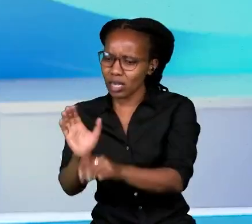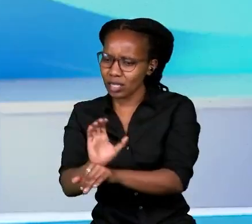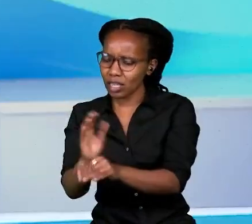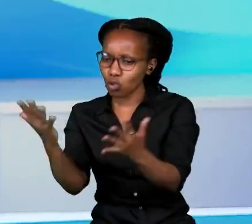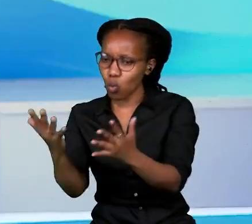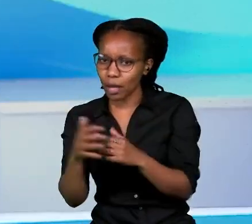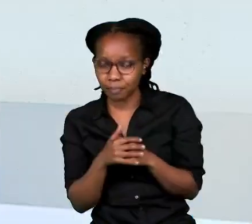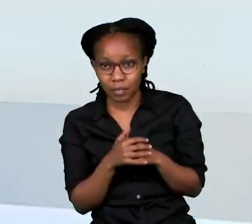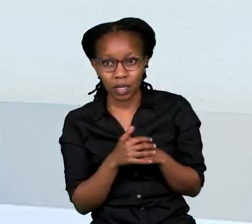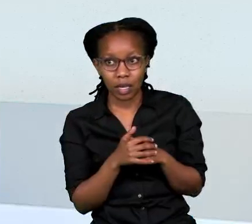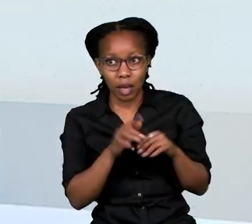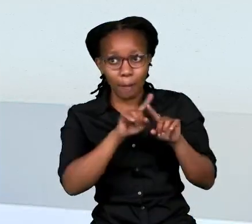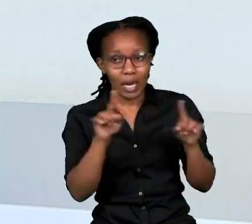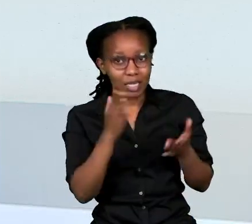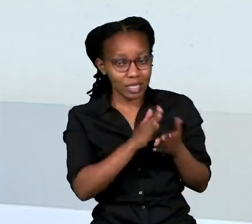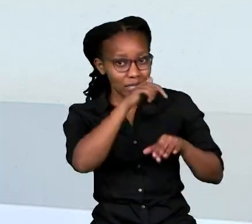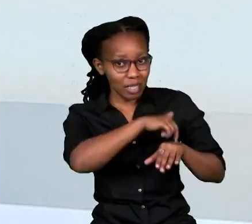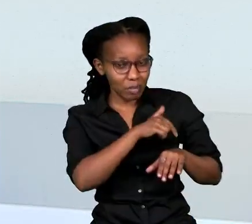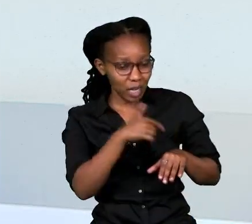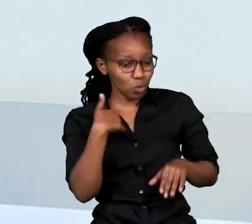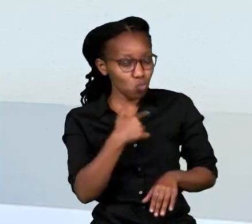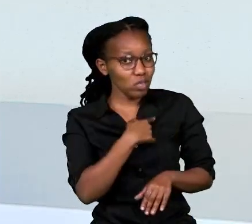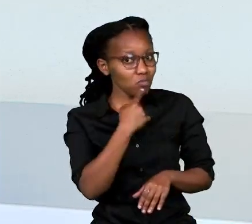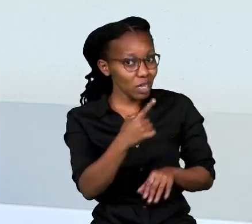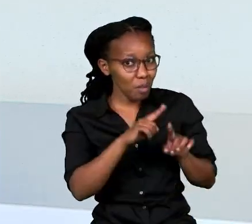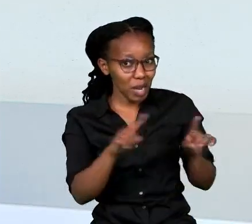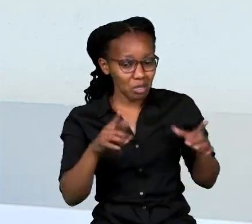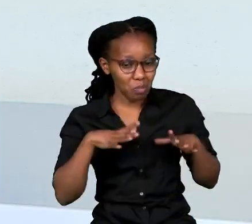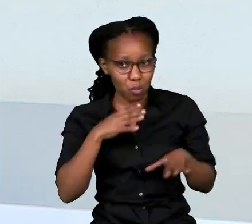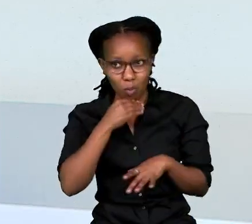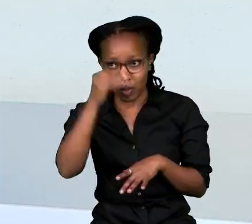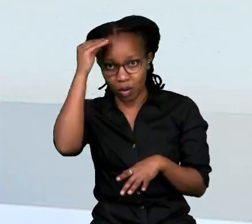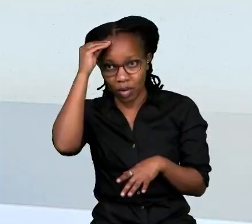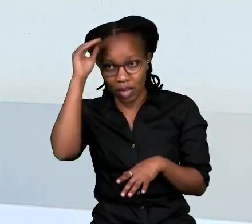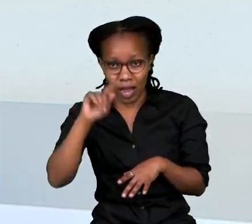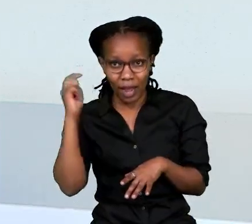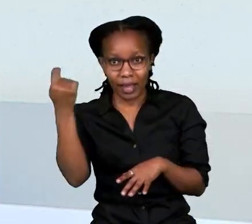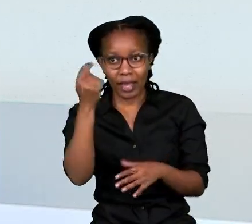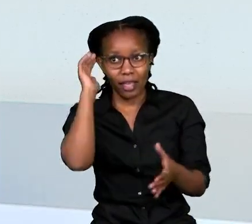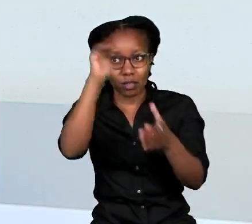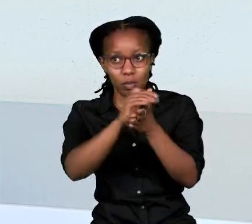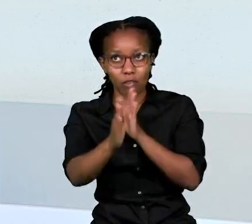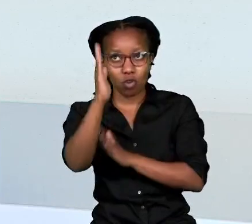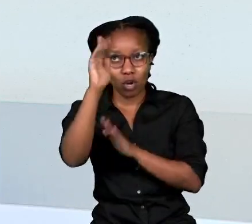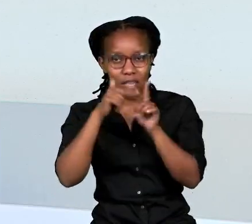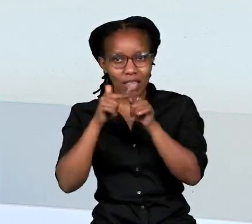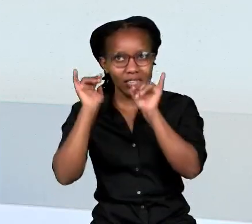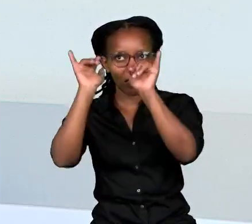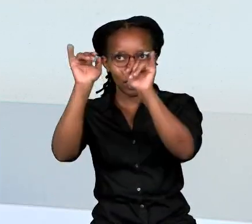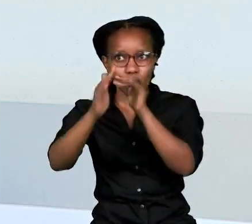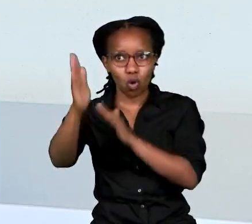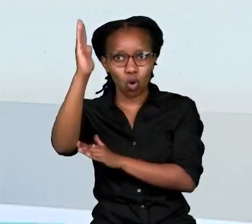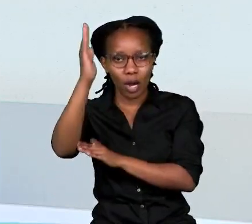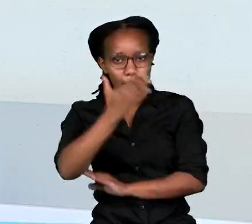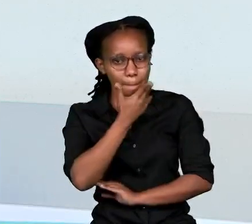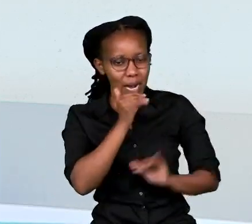speak. And at times, you know, people take lightly. For a nation like Kenya, which believes in God, we must allow God to be God and man to be